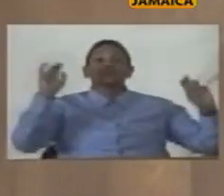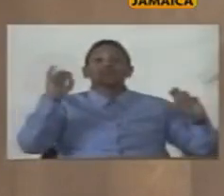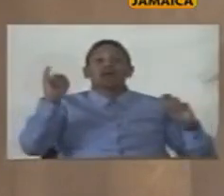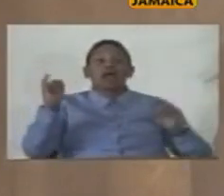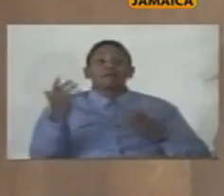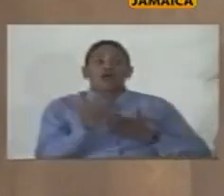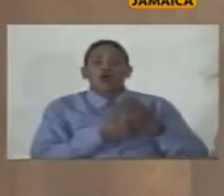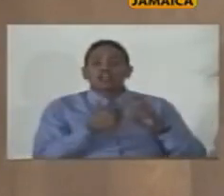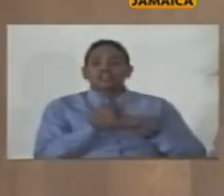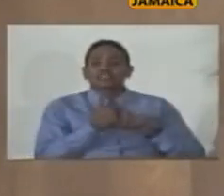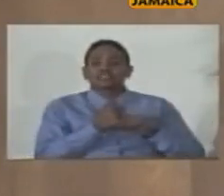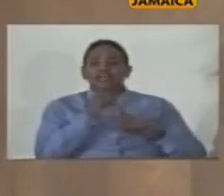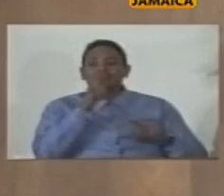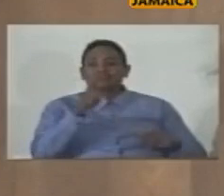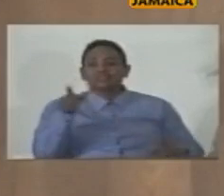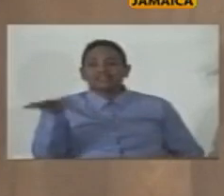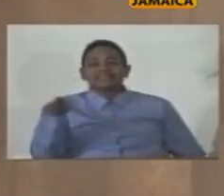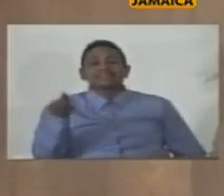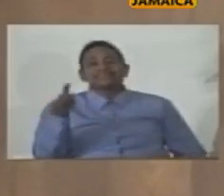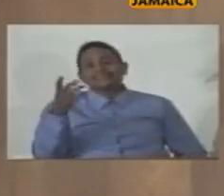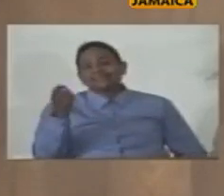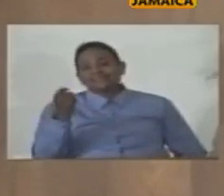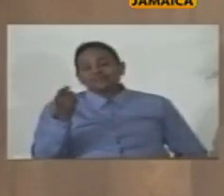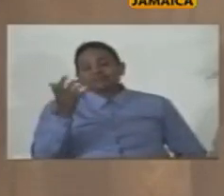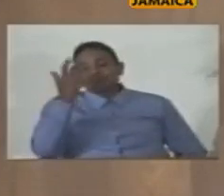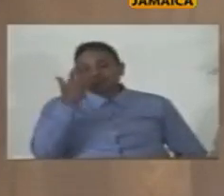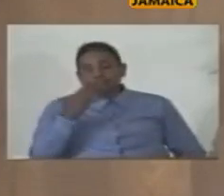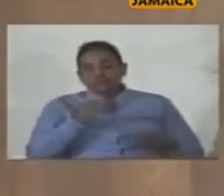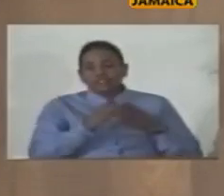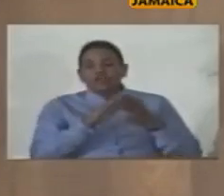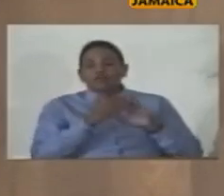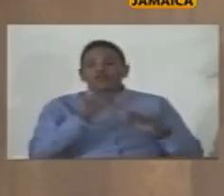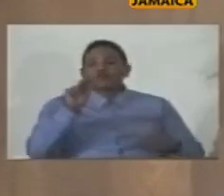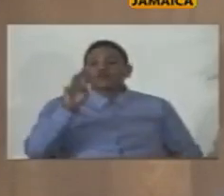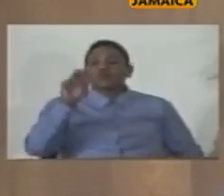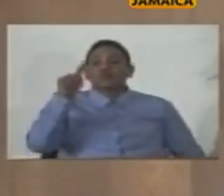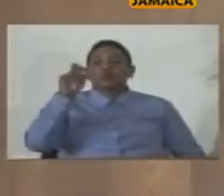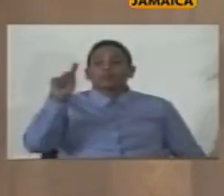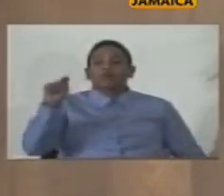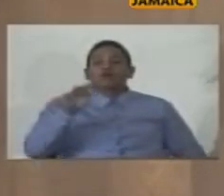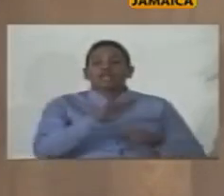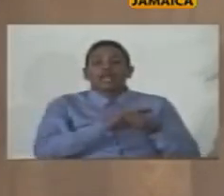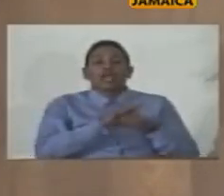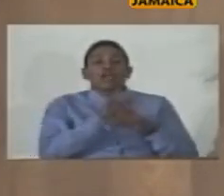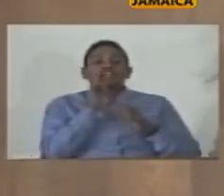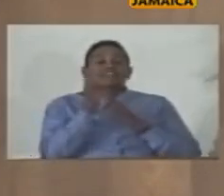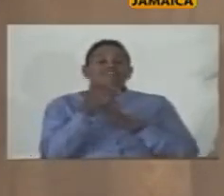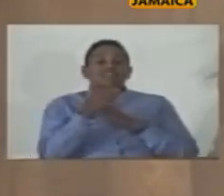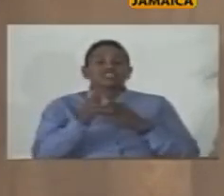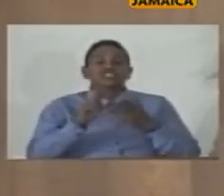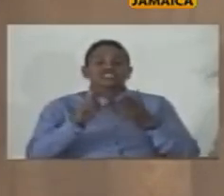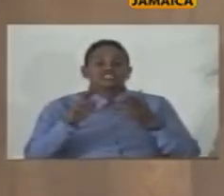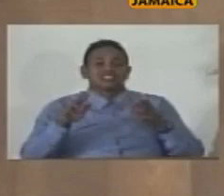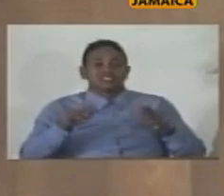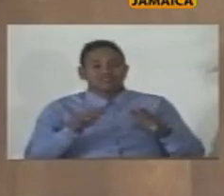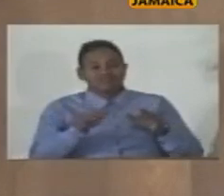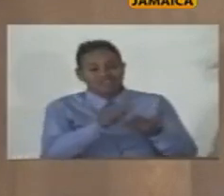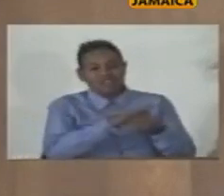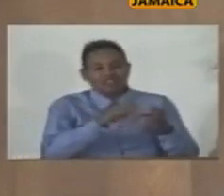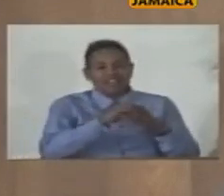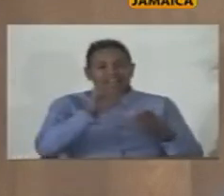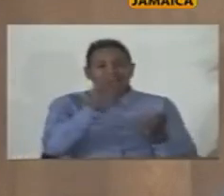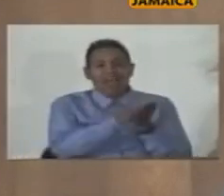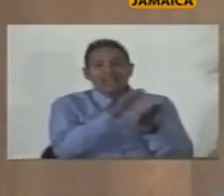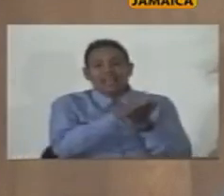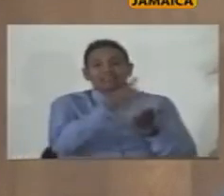a sore point in the constituency. The Newport area, the fishing village in Alligator Pond